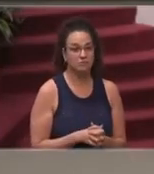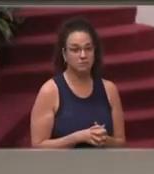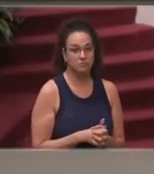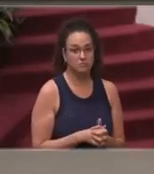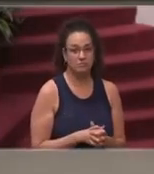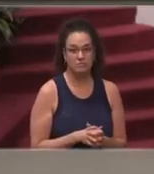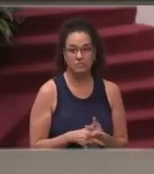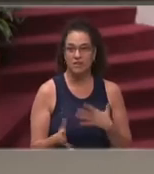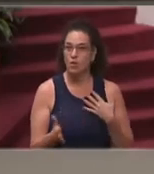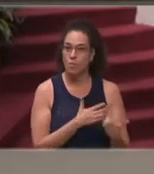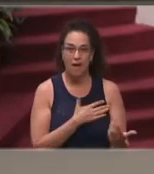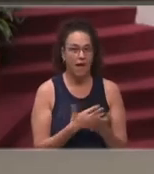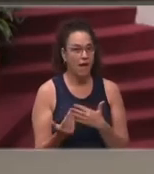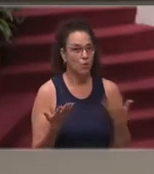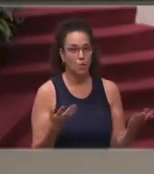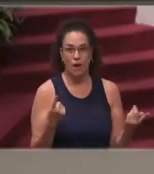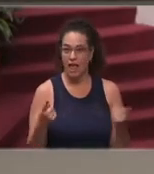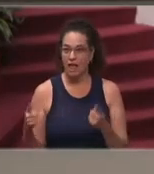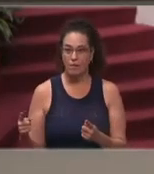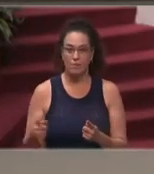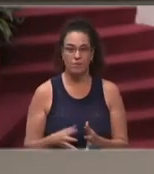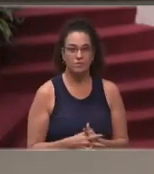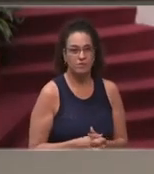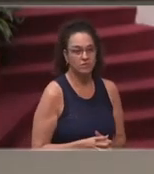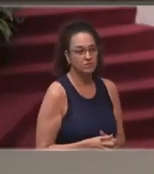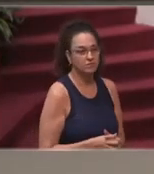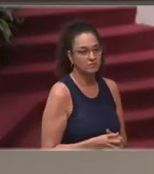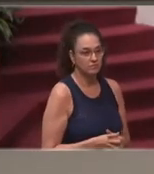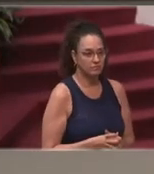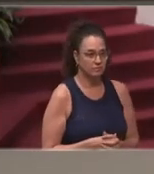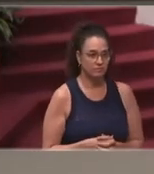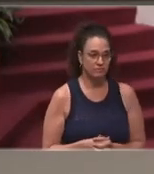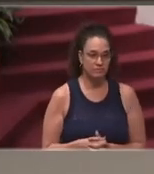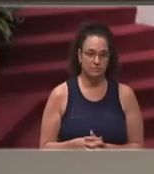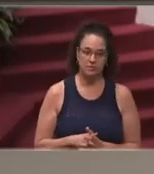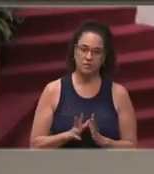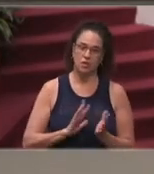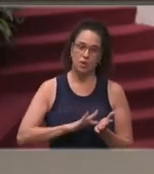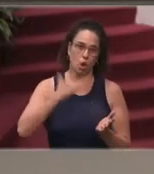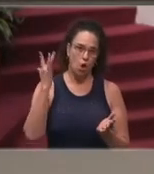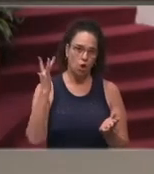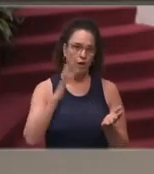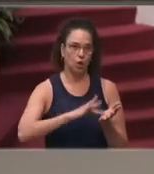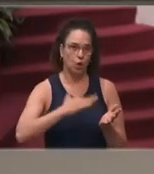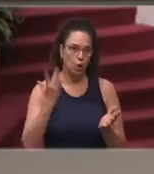no matter what happens in life,